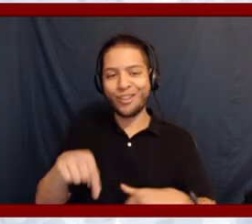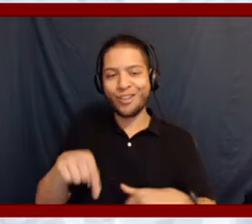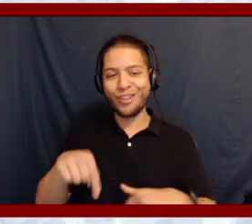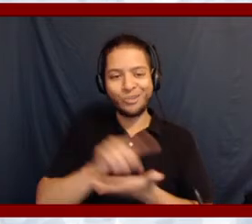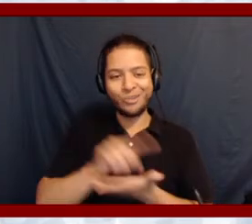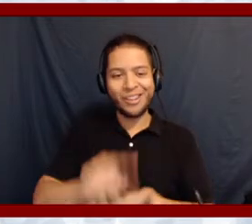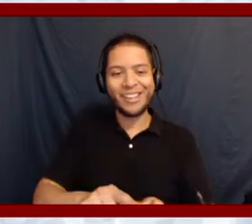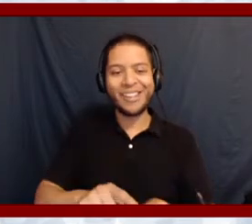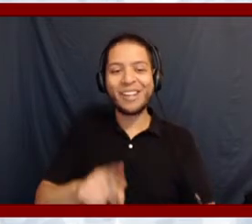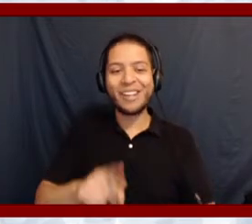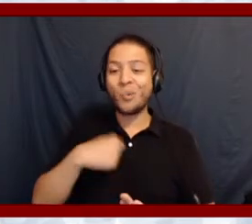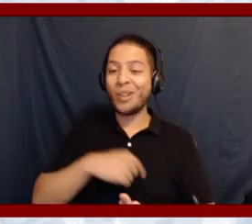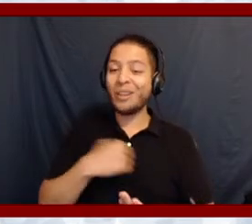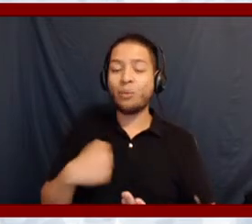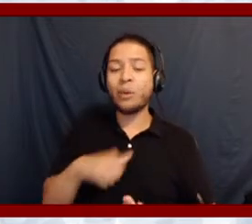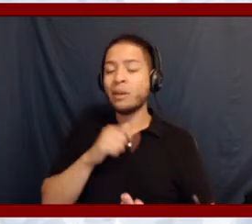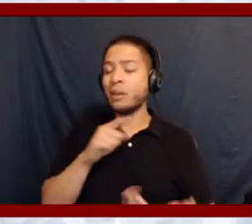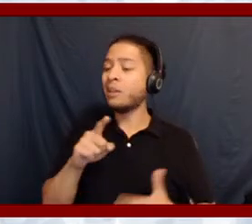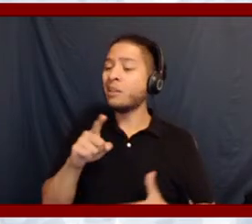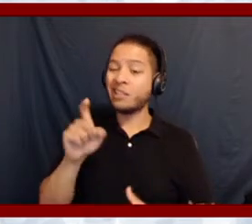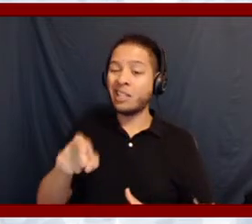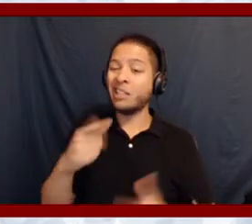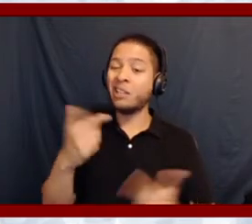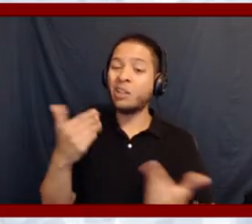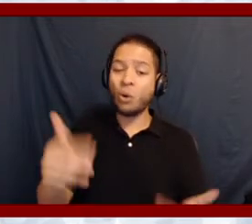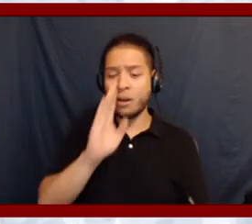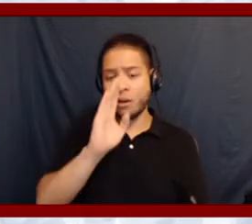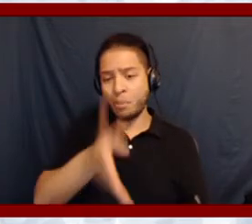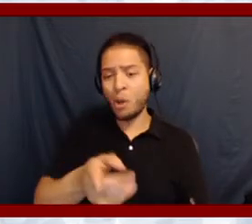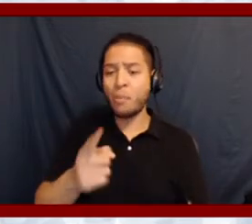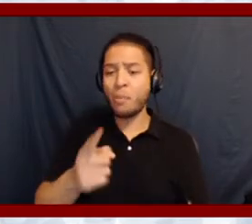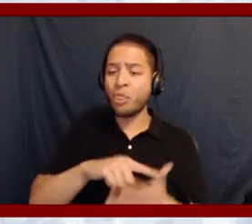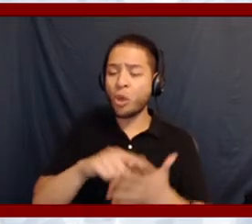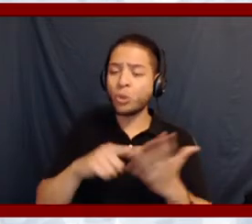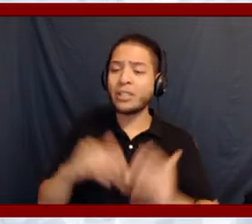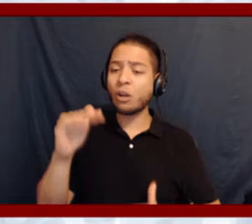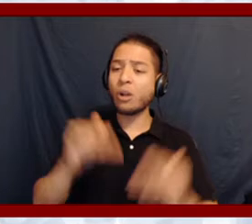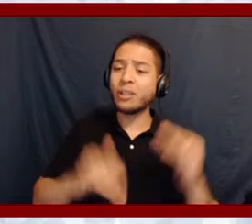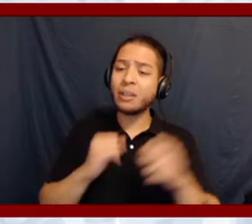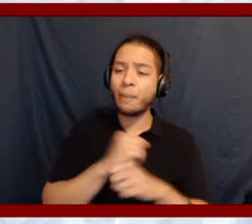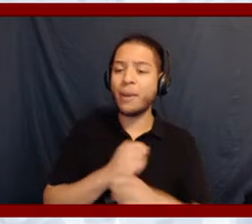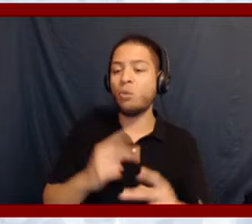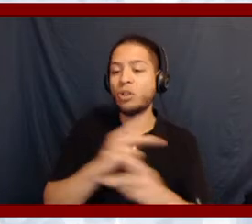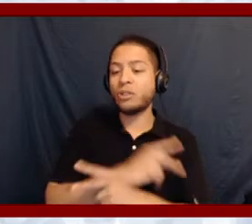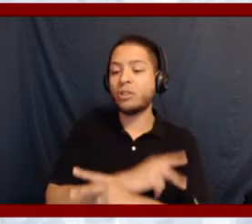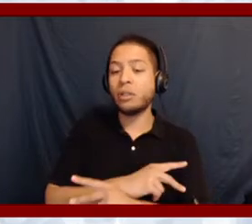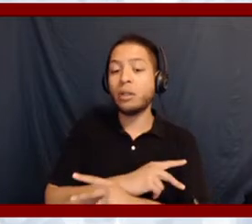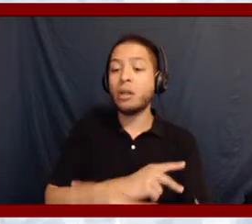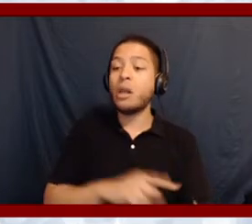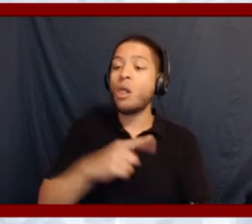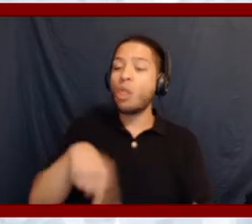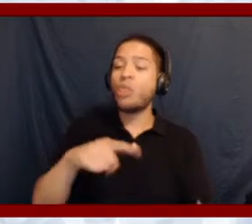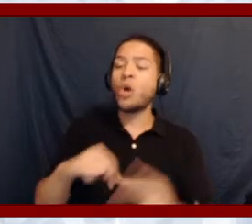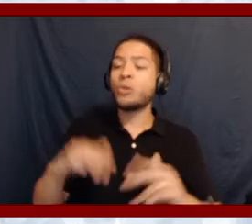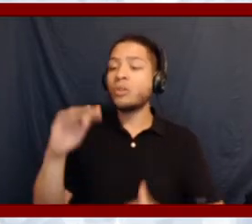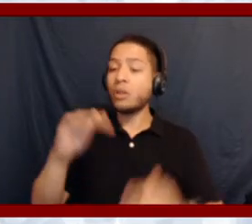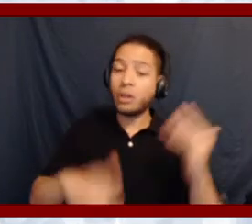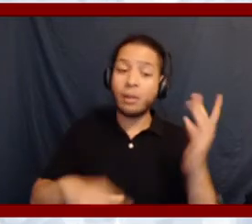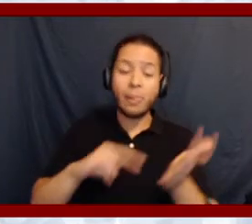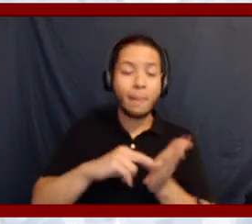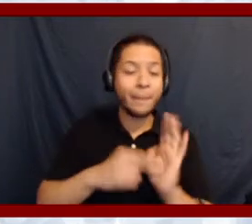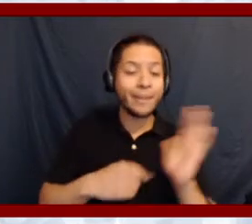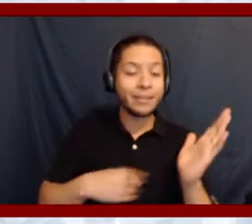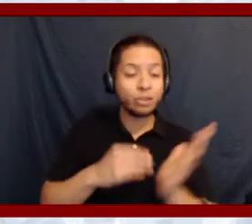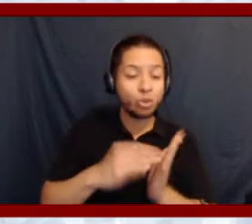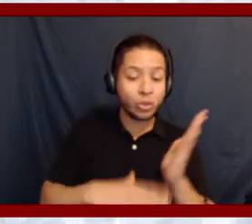unapologetic about addressing the inequities that were exacerbated. And that includes to our students and institutions, HBCU